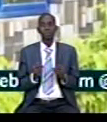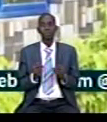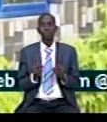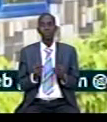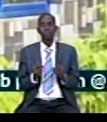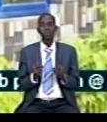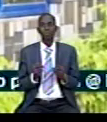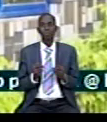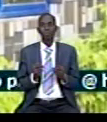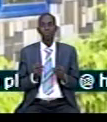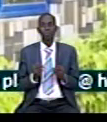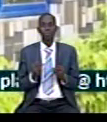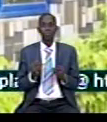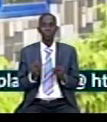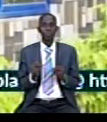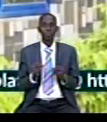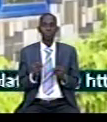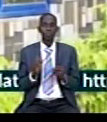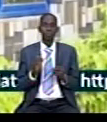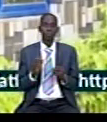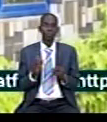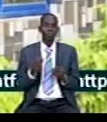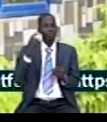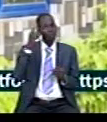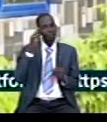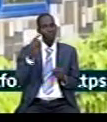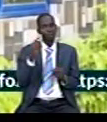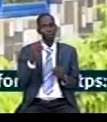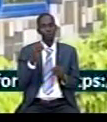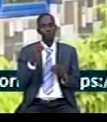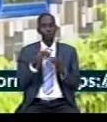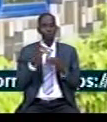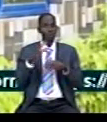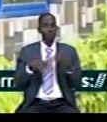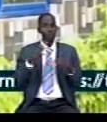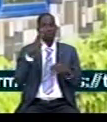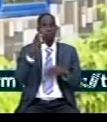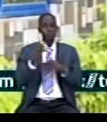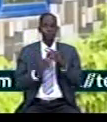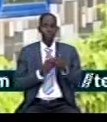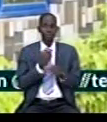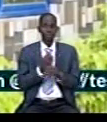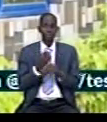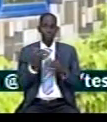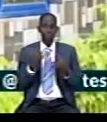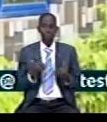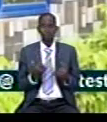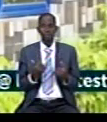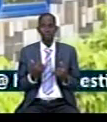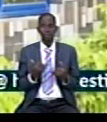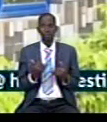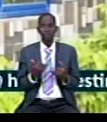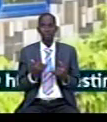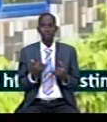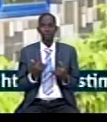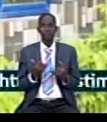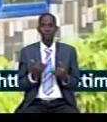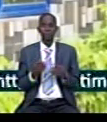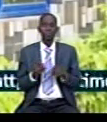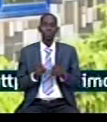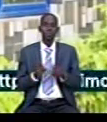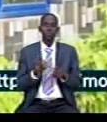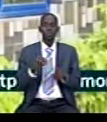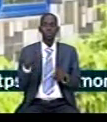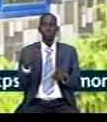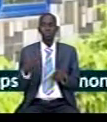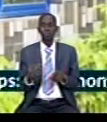having challenges in my eyes for over 4 years now. So during the Global